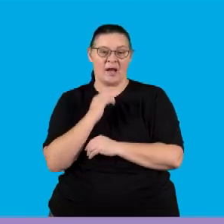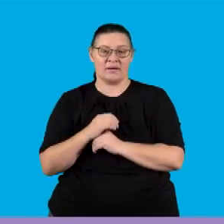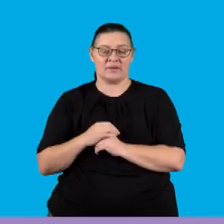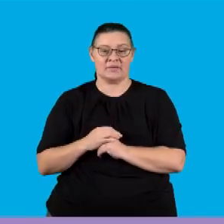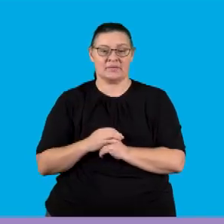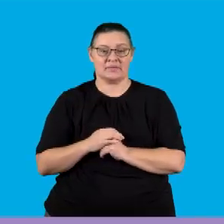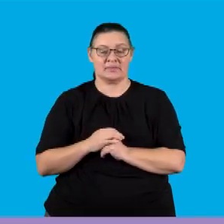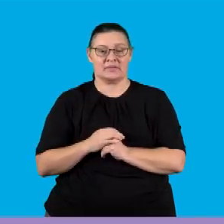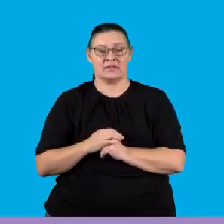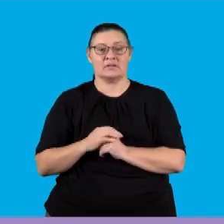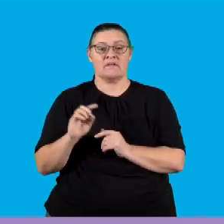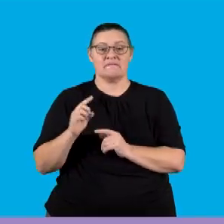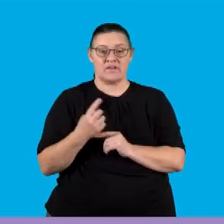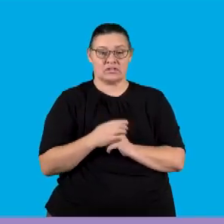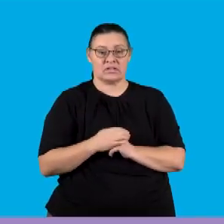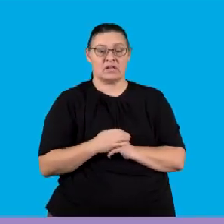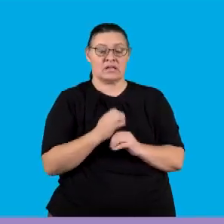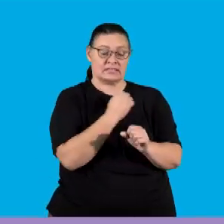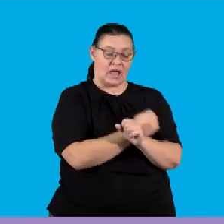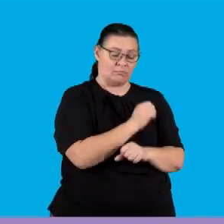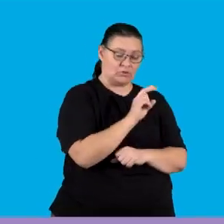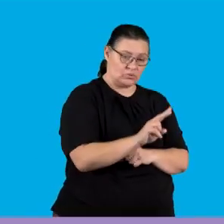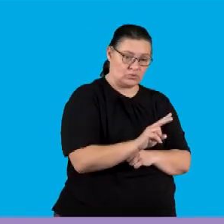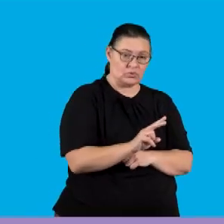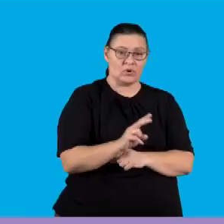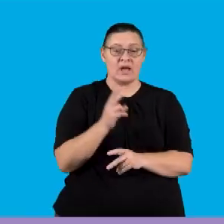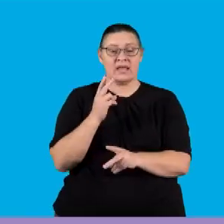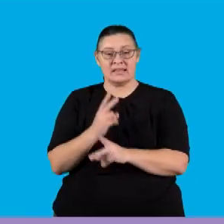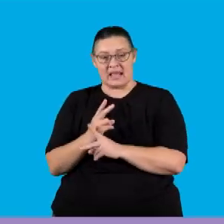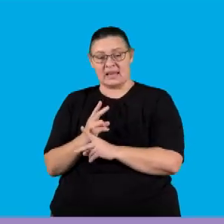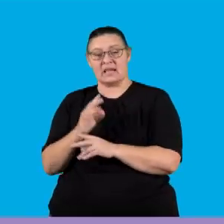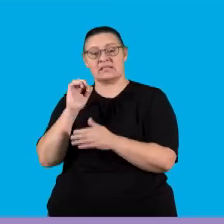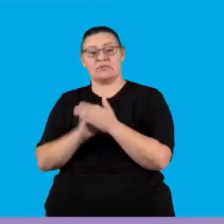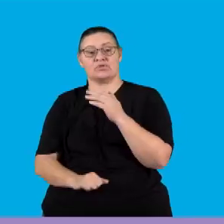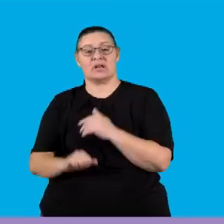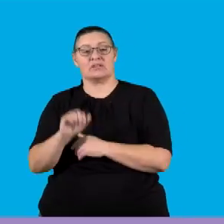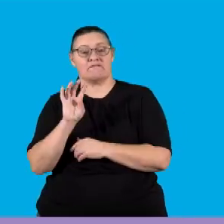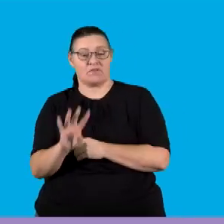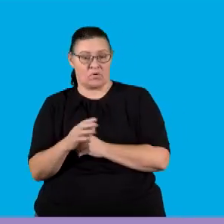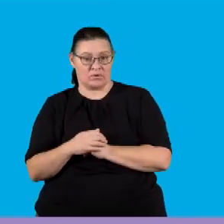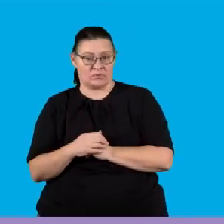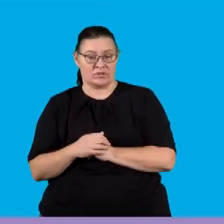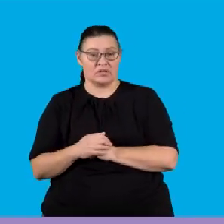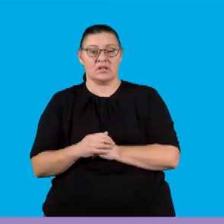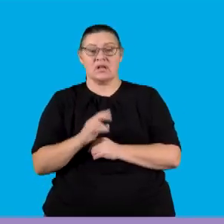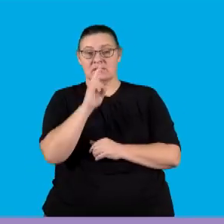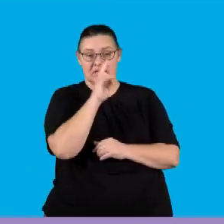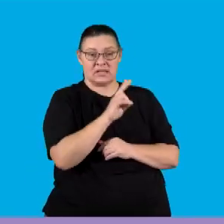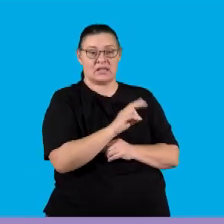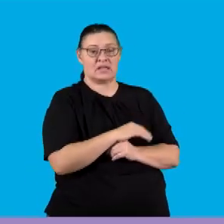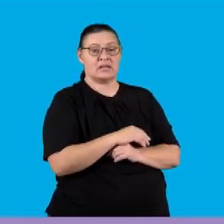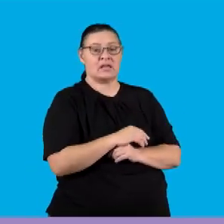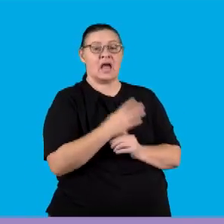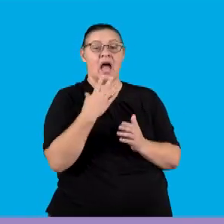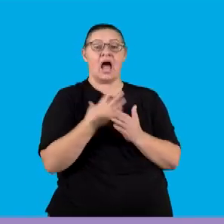Let's do them individually. So first they're going to be multiplied by 2, and then we are going to subtract a 4. So let's